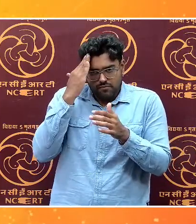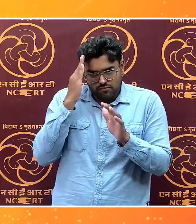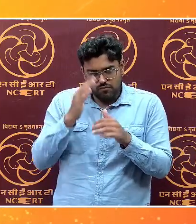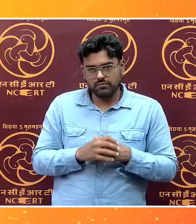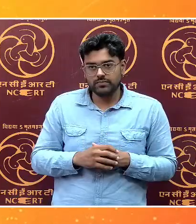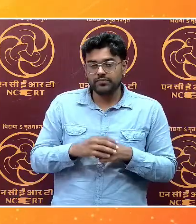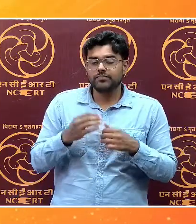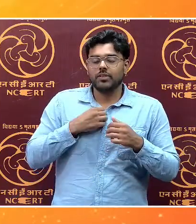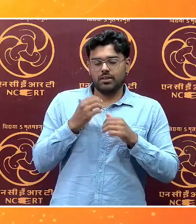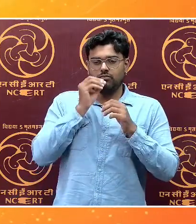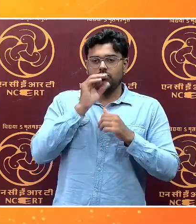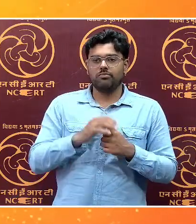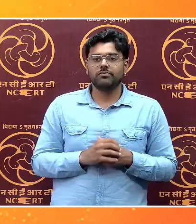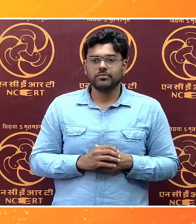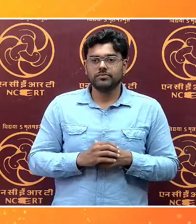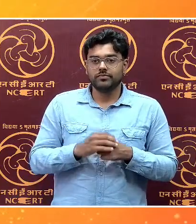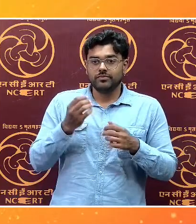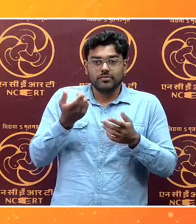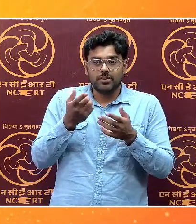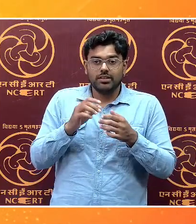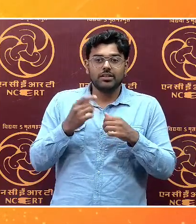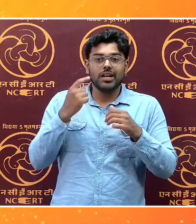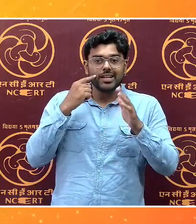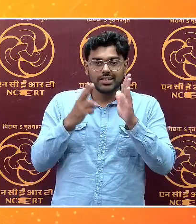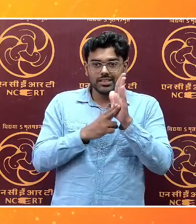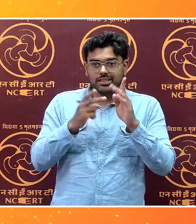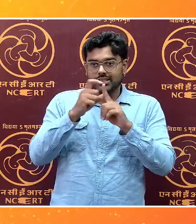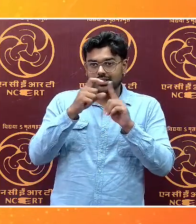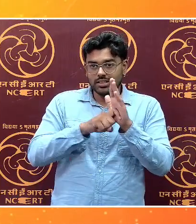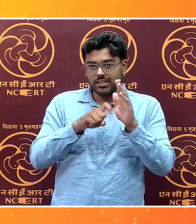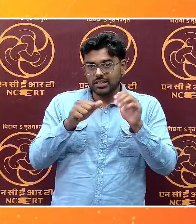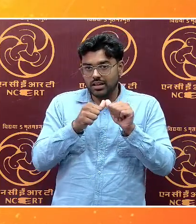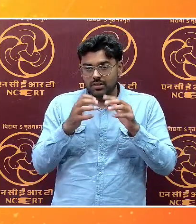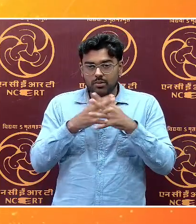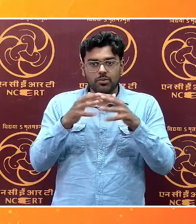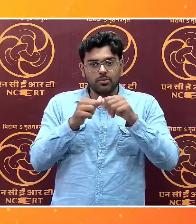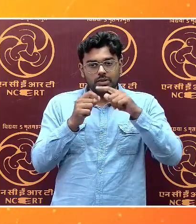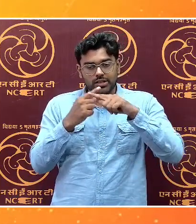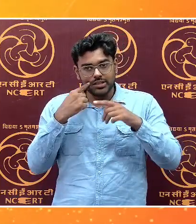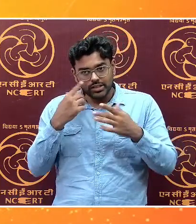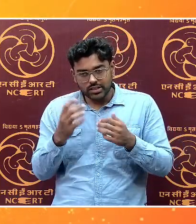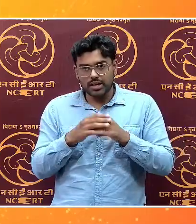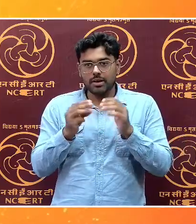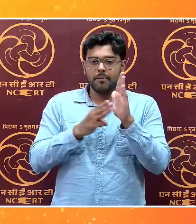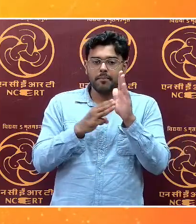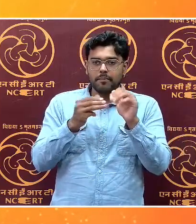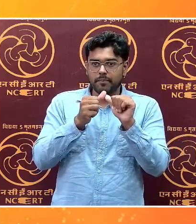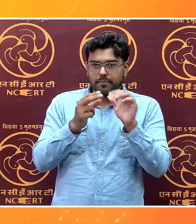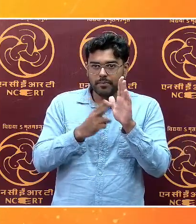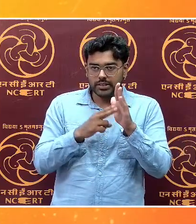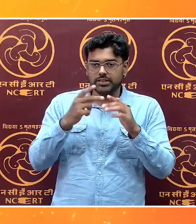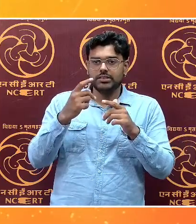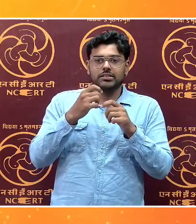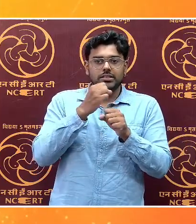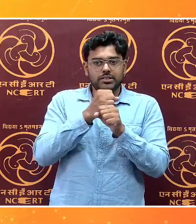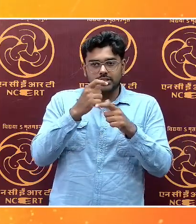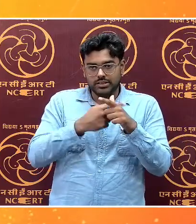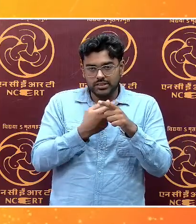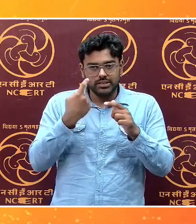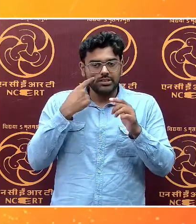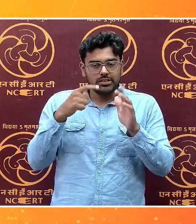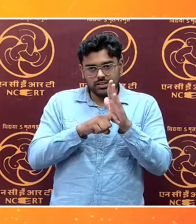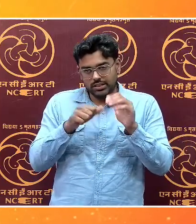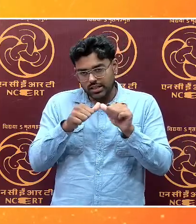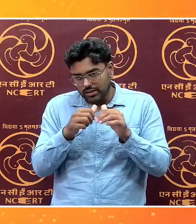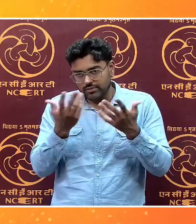the tributaries of Godavari are Indravati, Sabri, and Manjira. Manjira. And dear student,